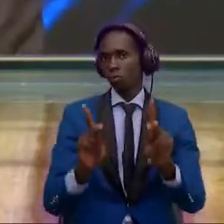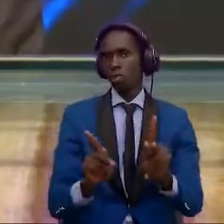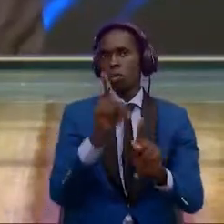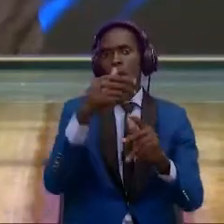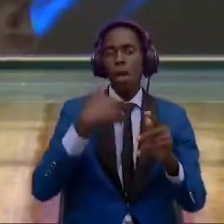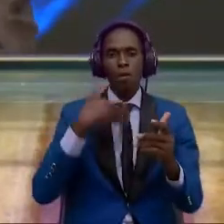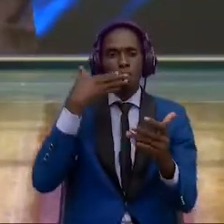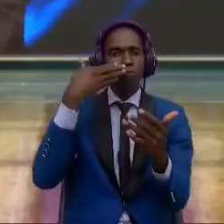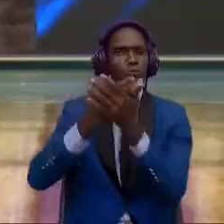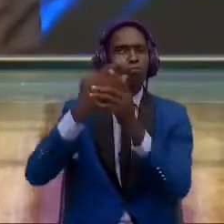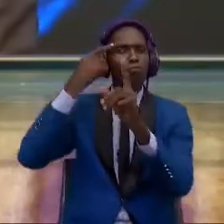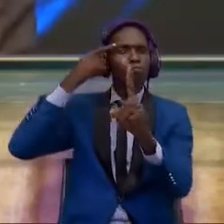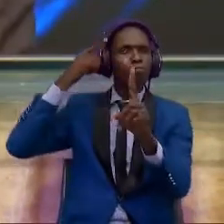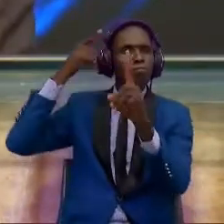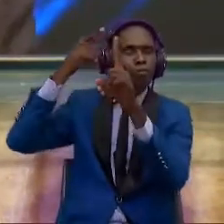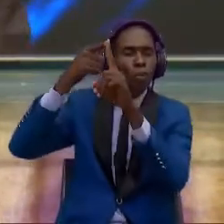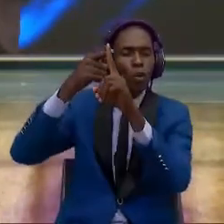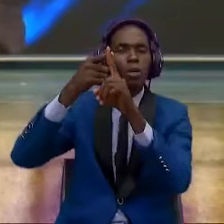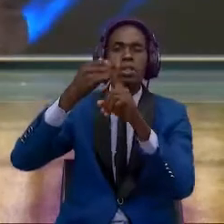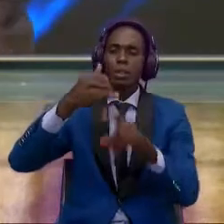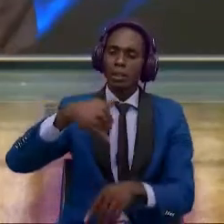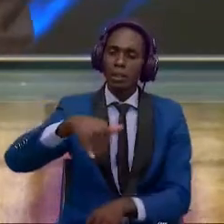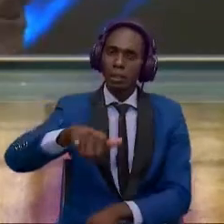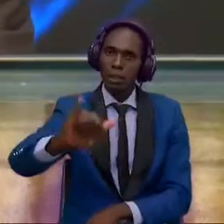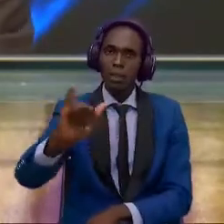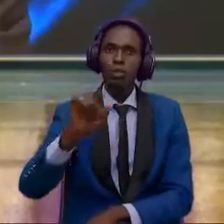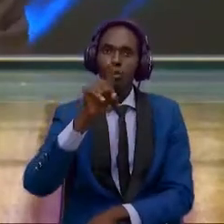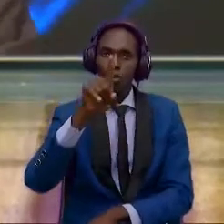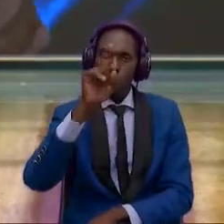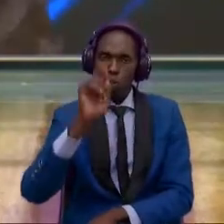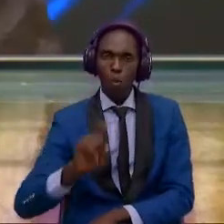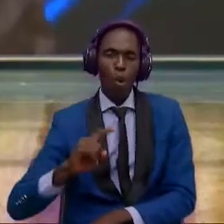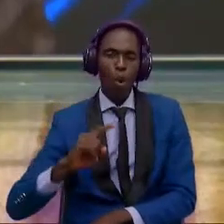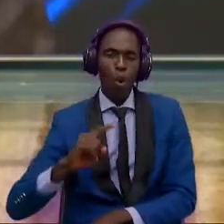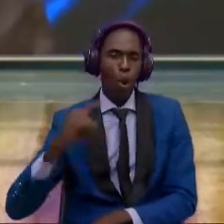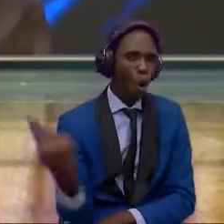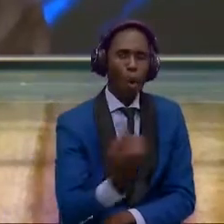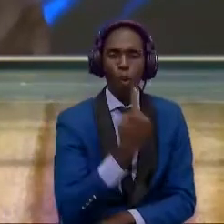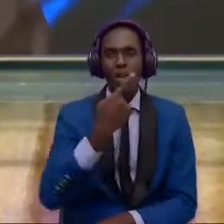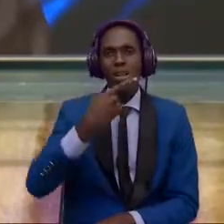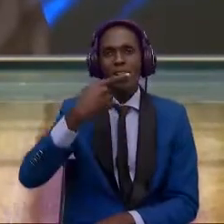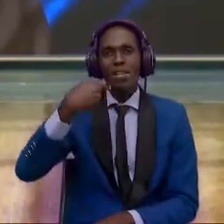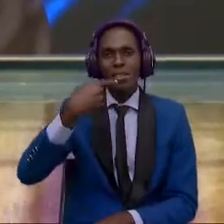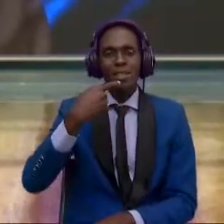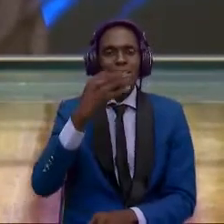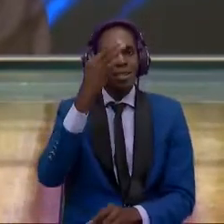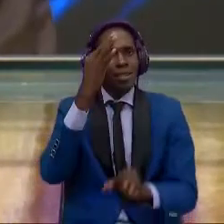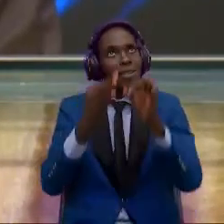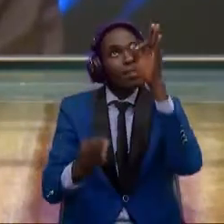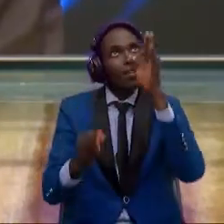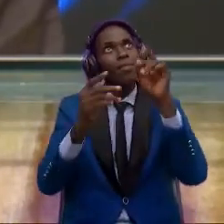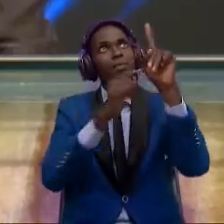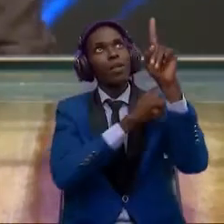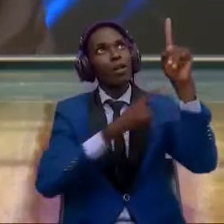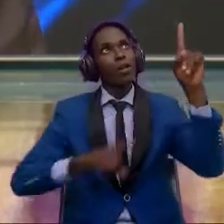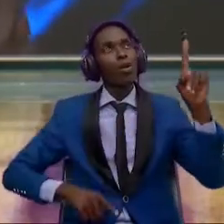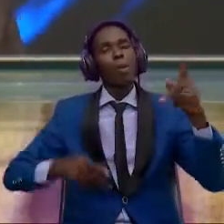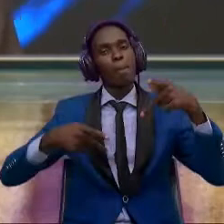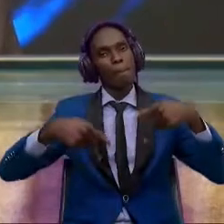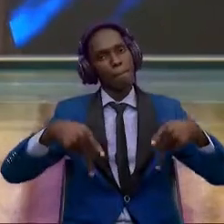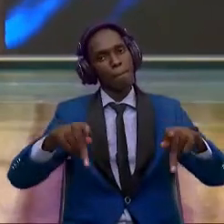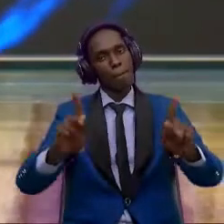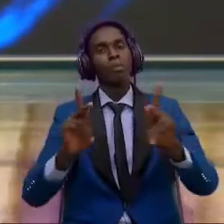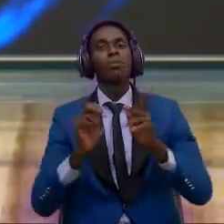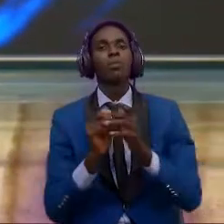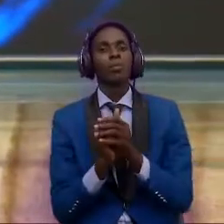goal, a goal getter. Yet, you must always say, if the Lord permit. Look at